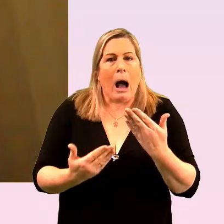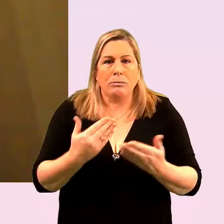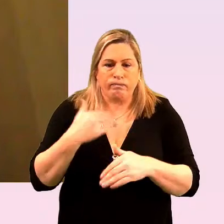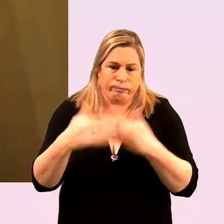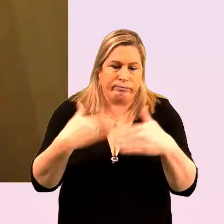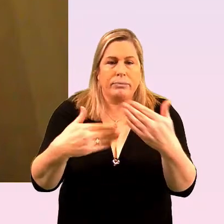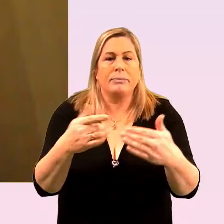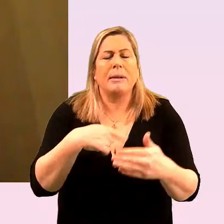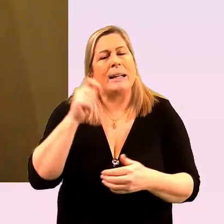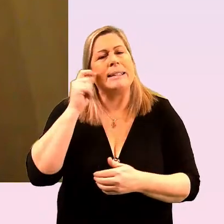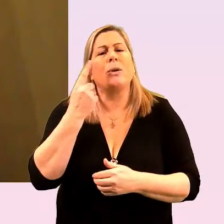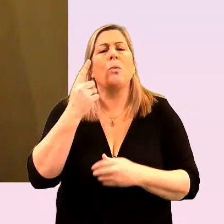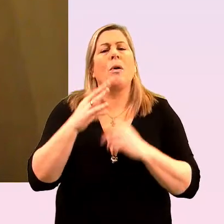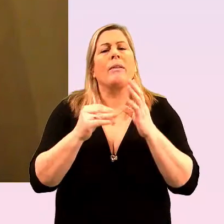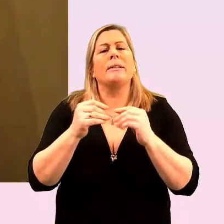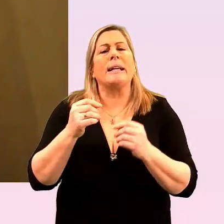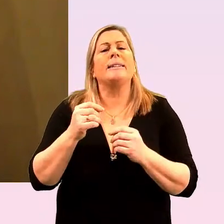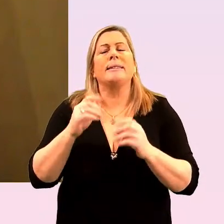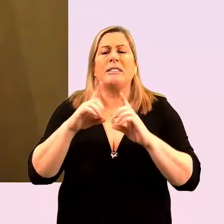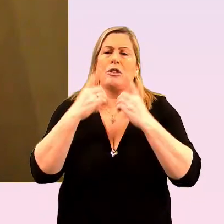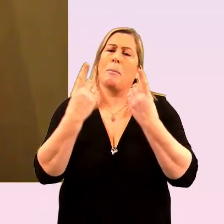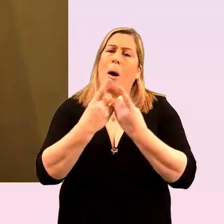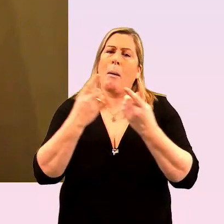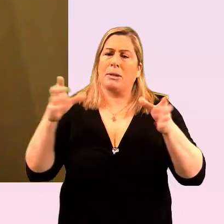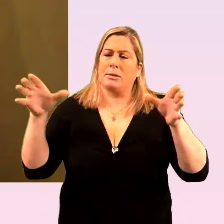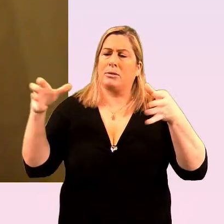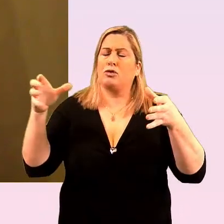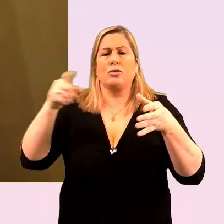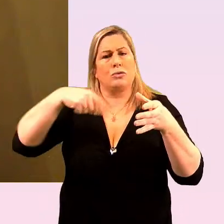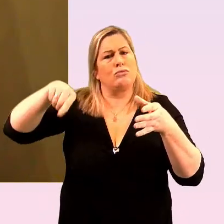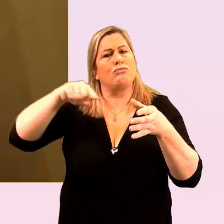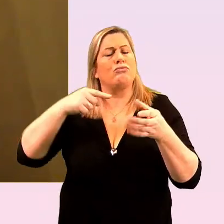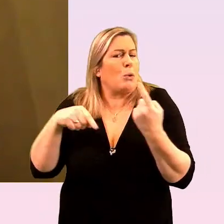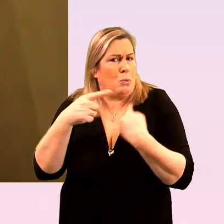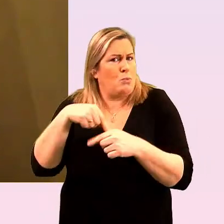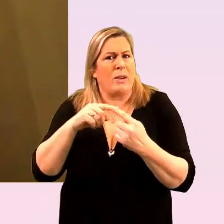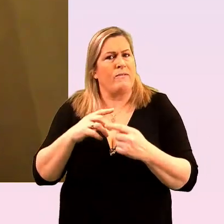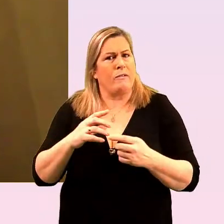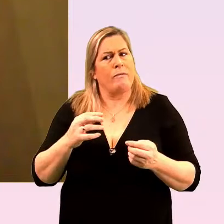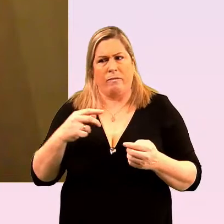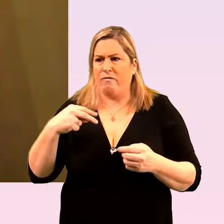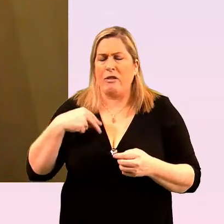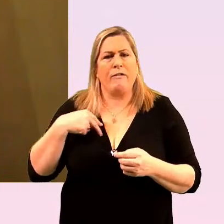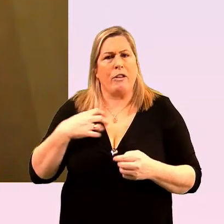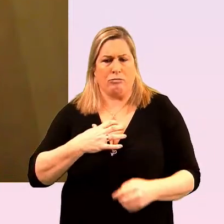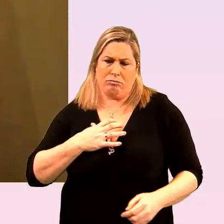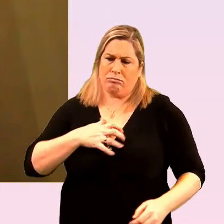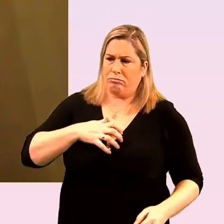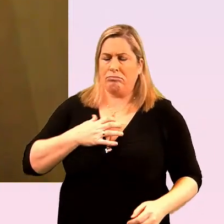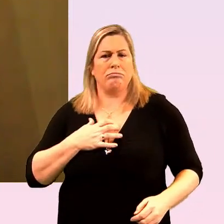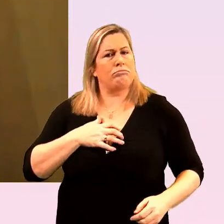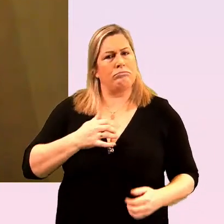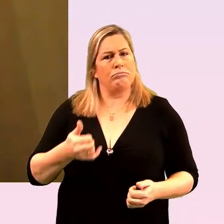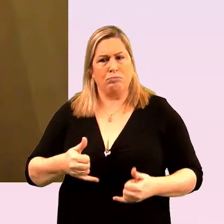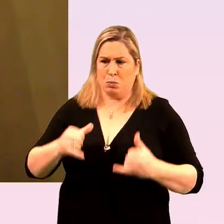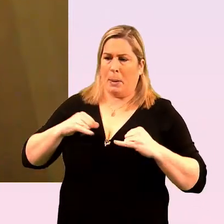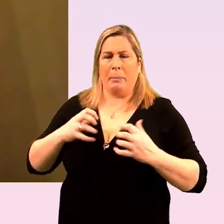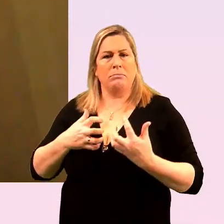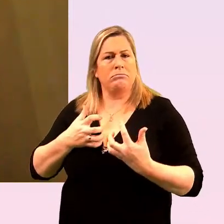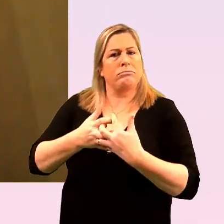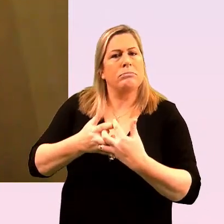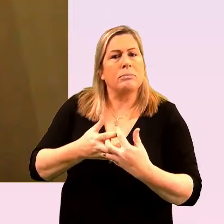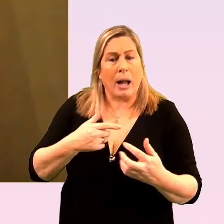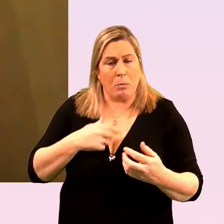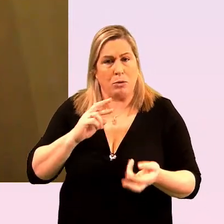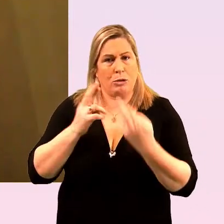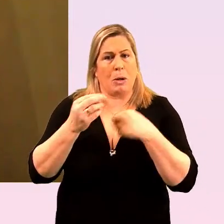we as a department, we're very, very adaptable, and we respond to external